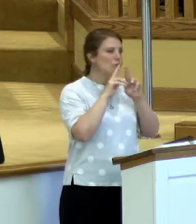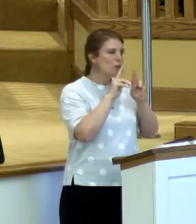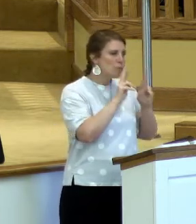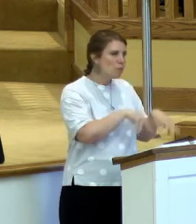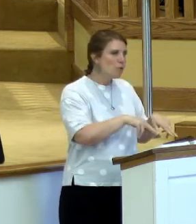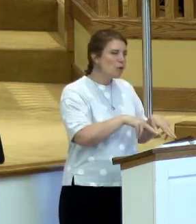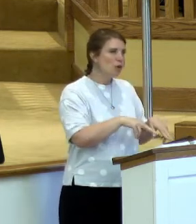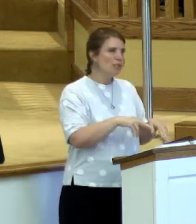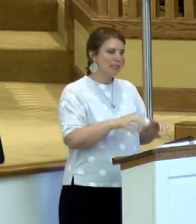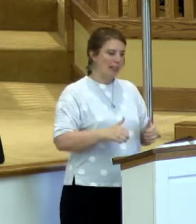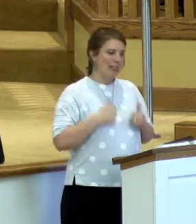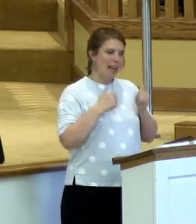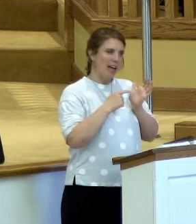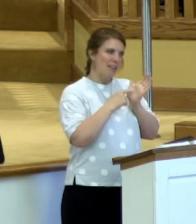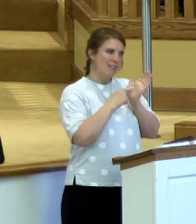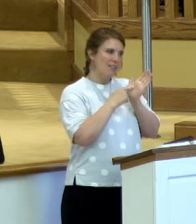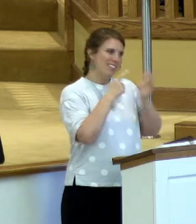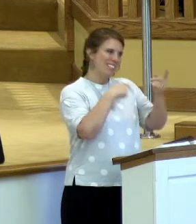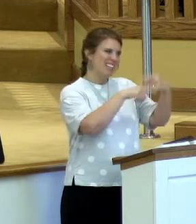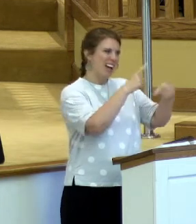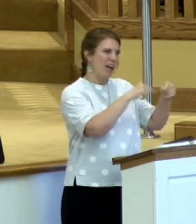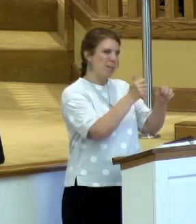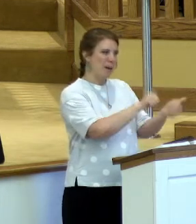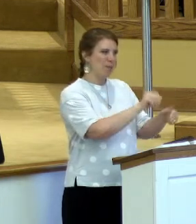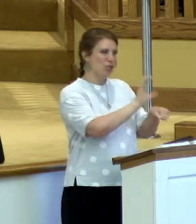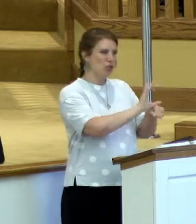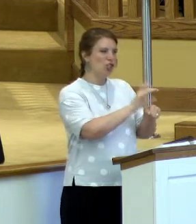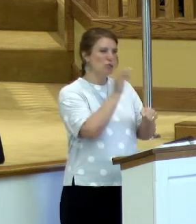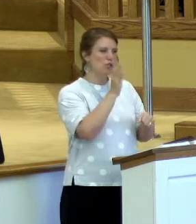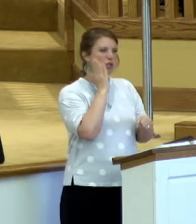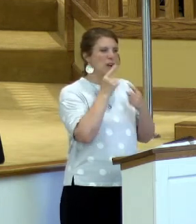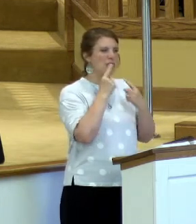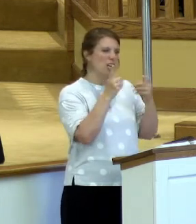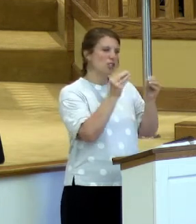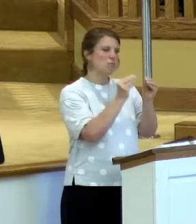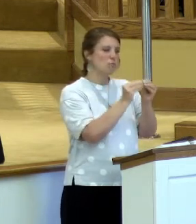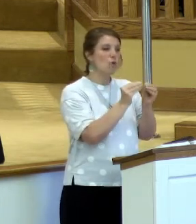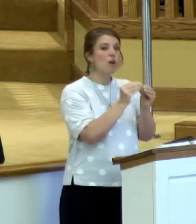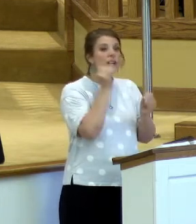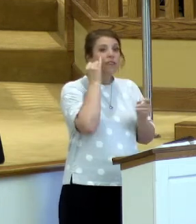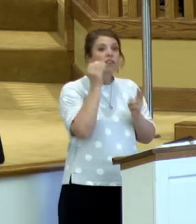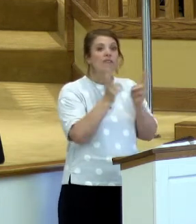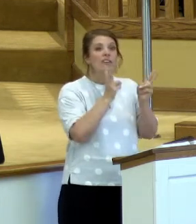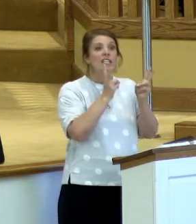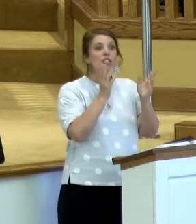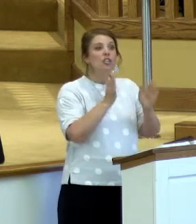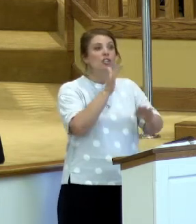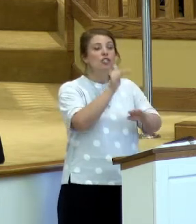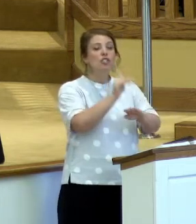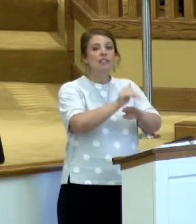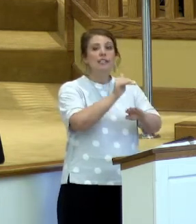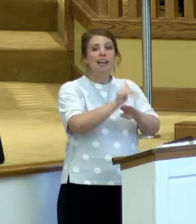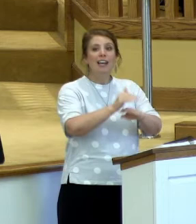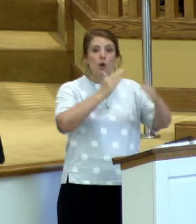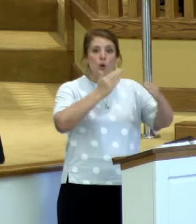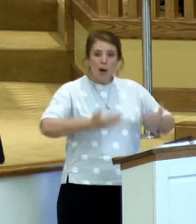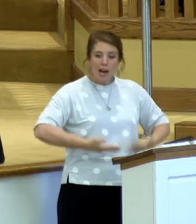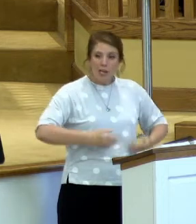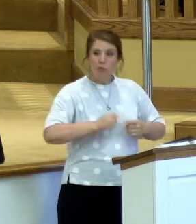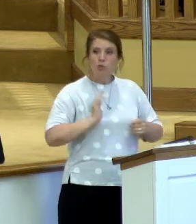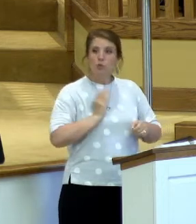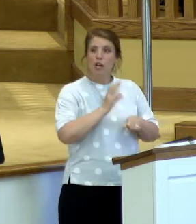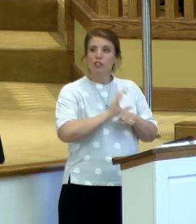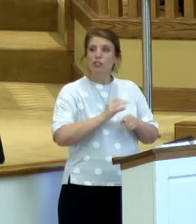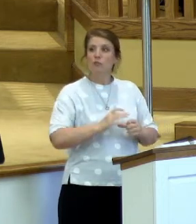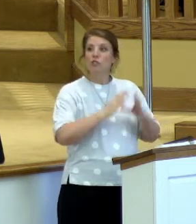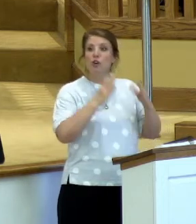at Life Signs Baptist Church. I'm sure Preacher will say more about that. I'm thankful for that. If you're a visitor tonight, we welcome you to our